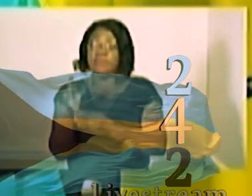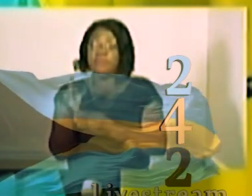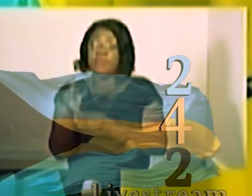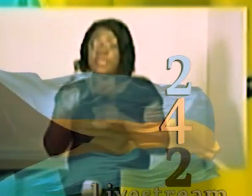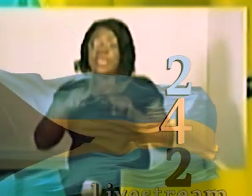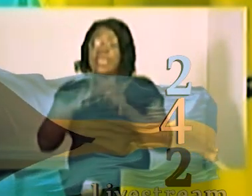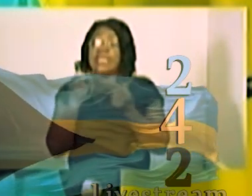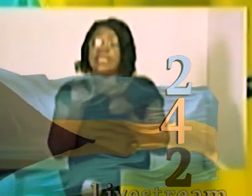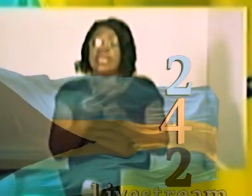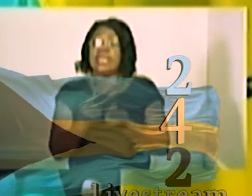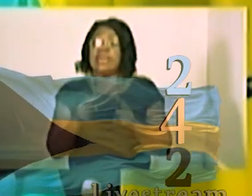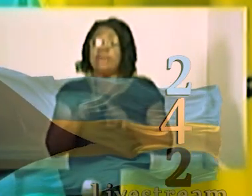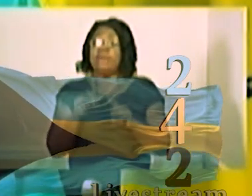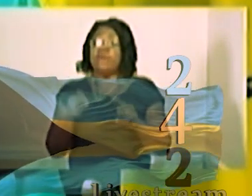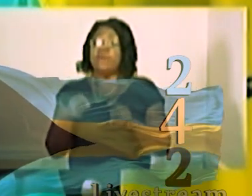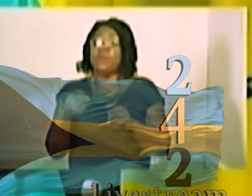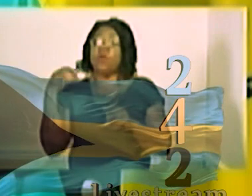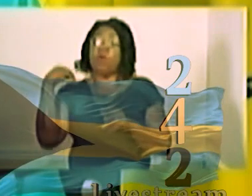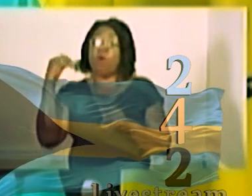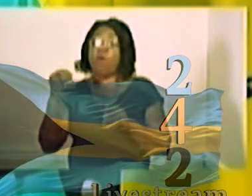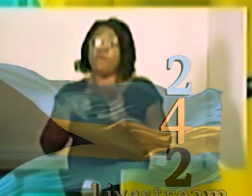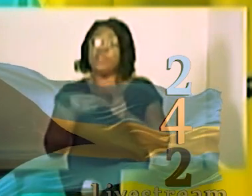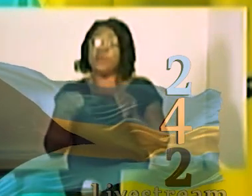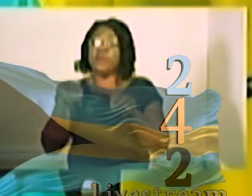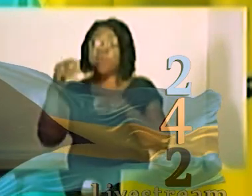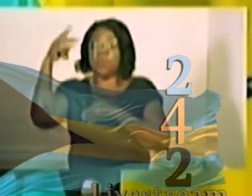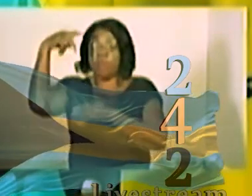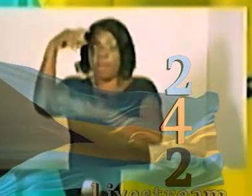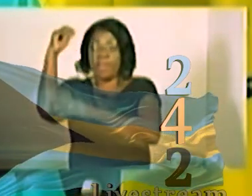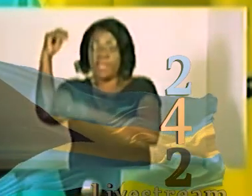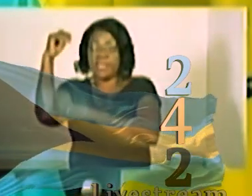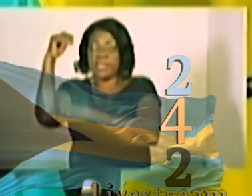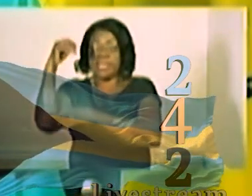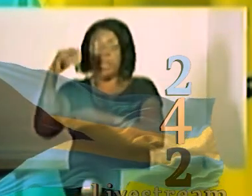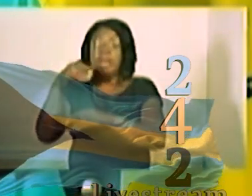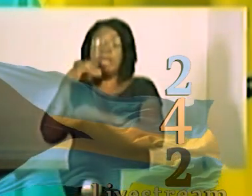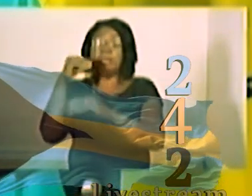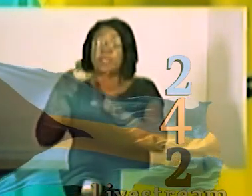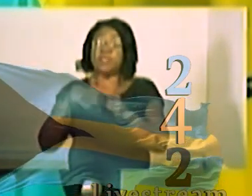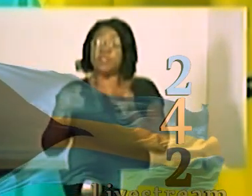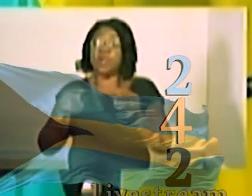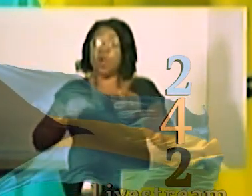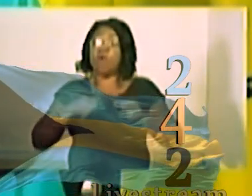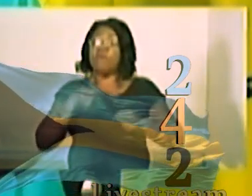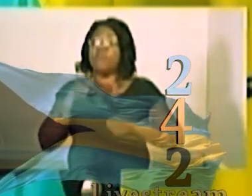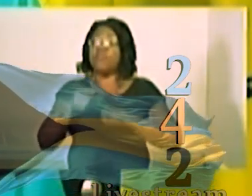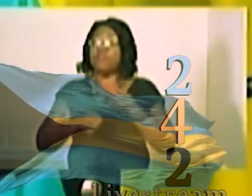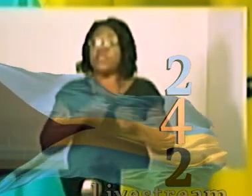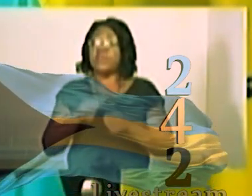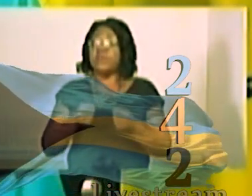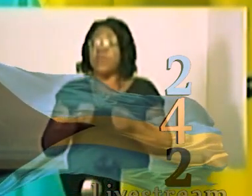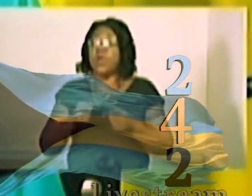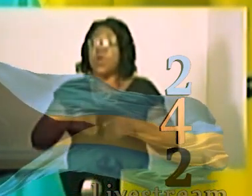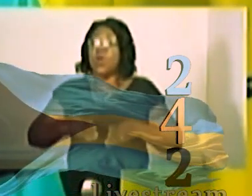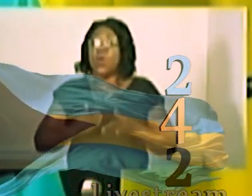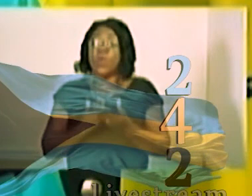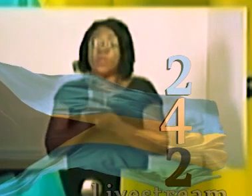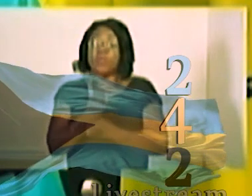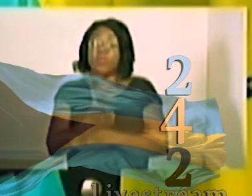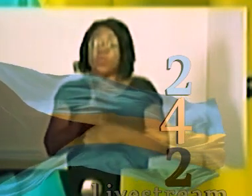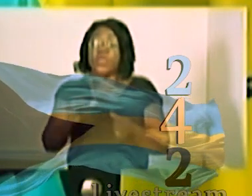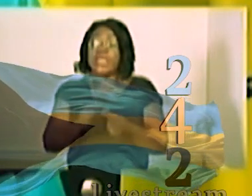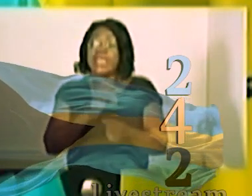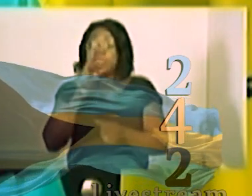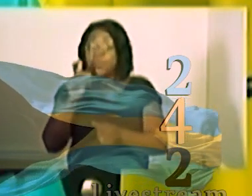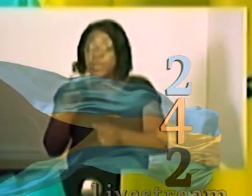A team from the Office of the Prime Minister and the Ministry of Tourism went through each submission and earmarked